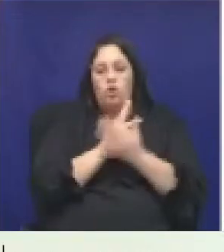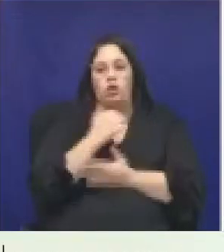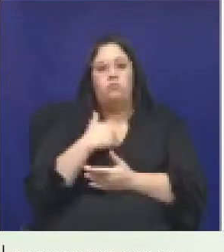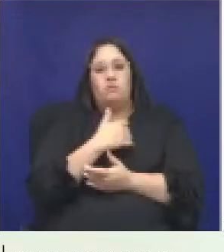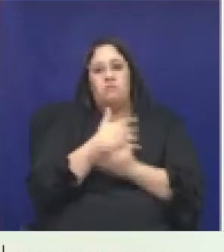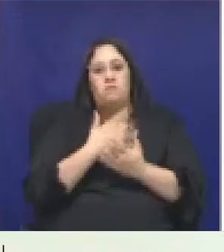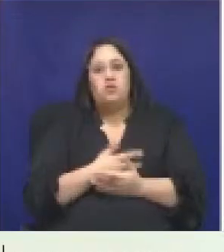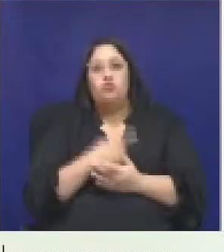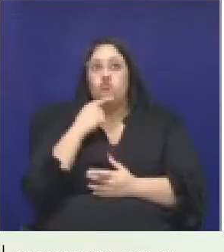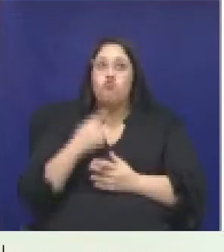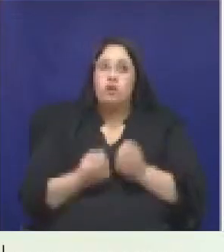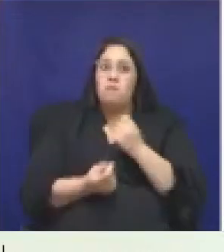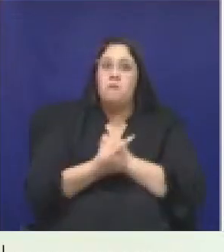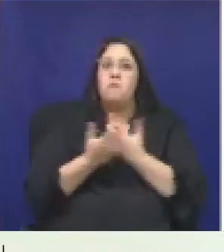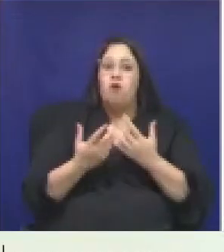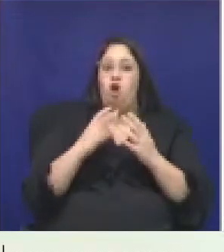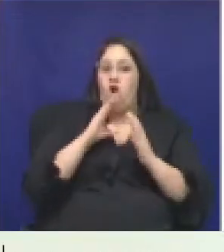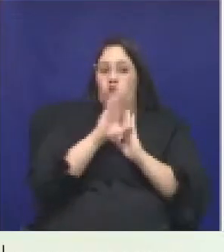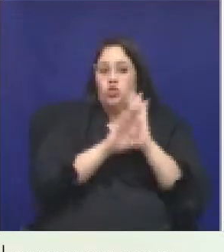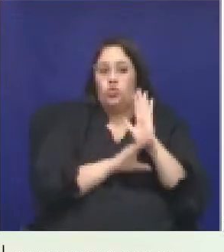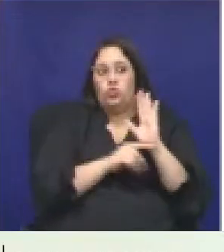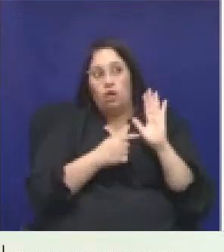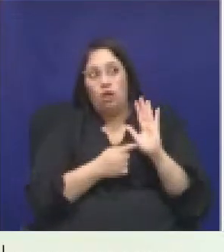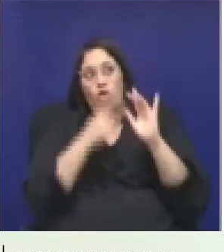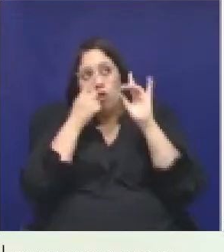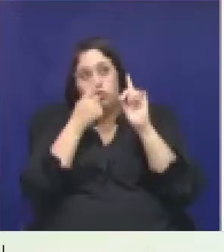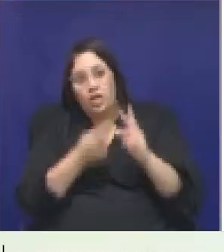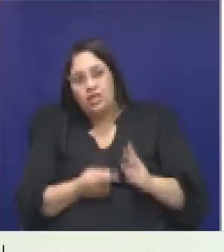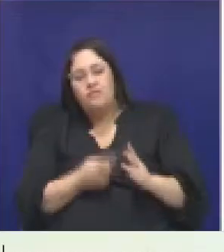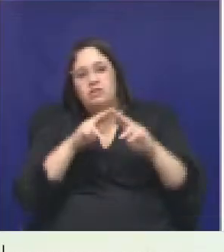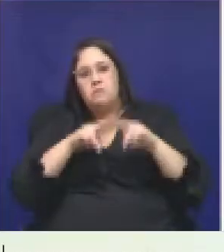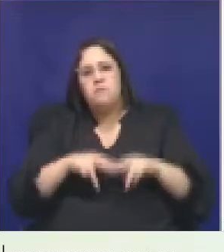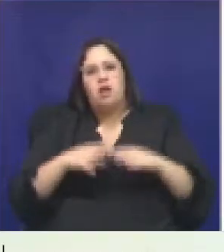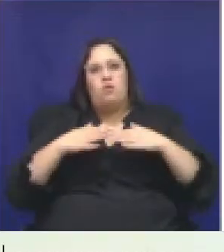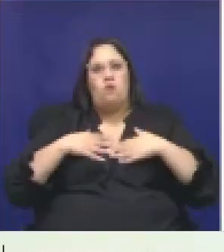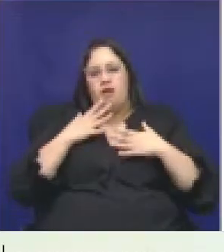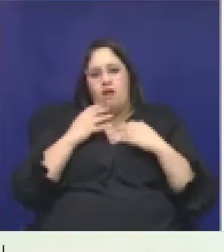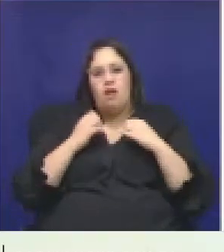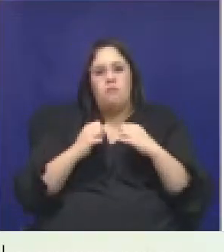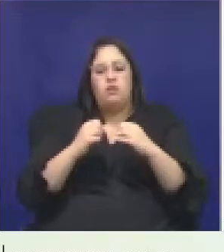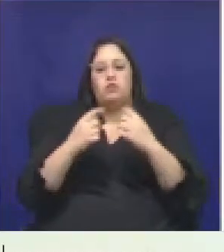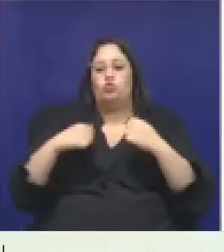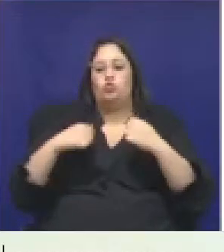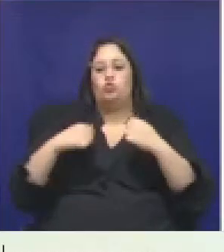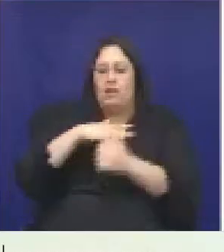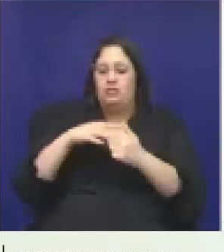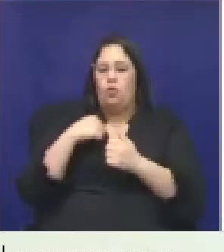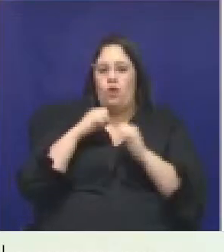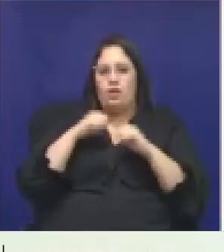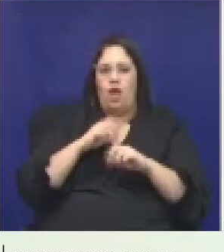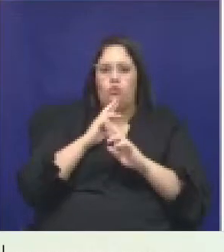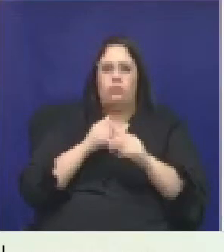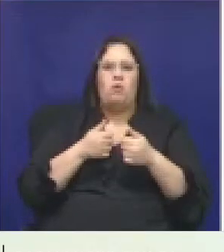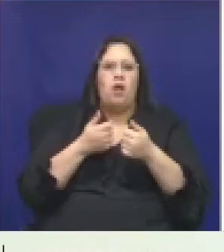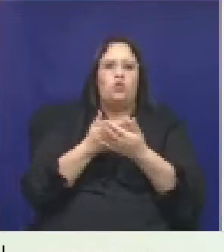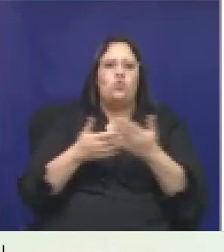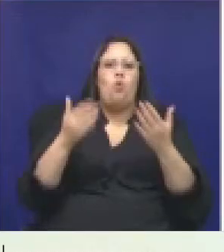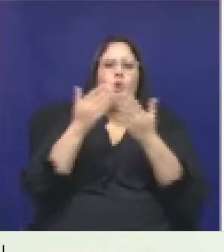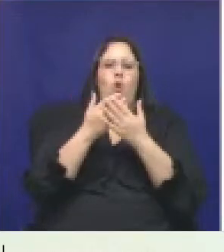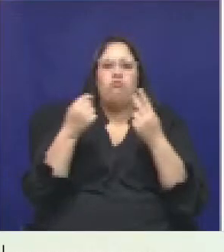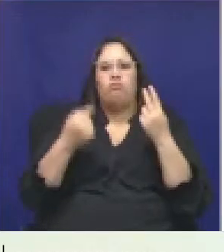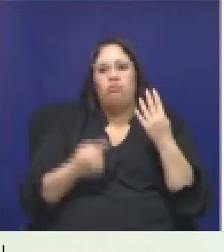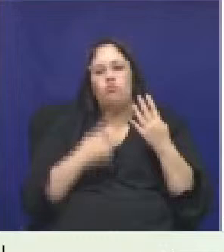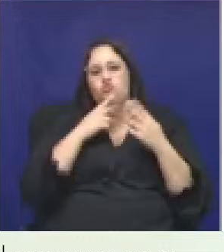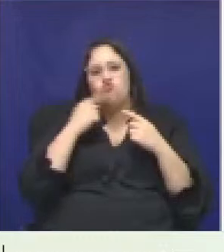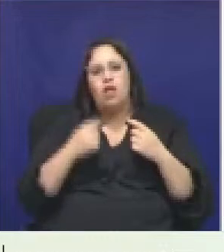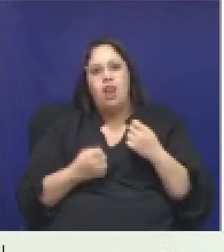of our constitutional and development objectives are dependent on our ability as a society to respond to our concrete